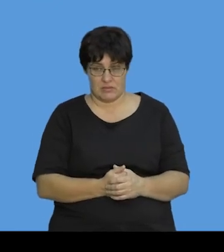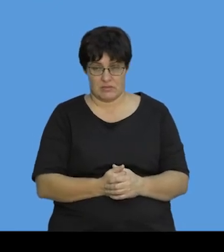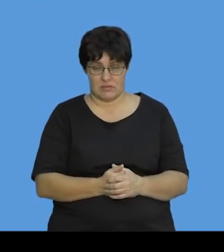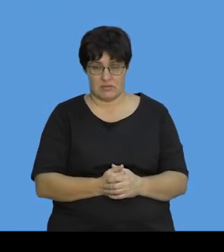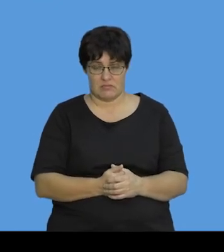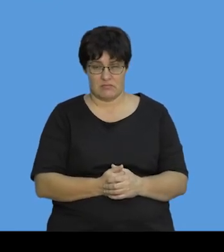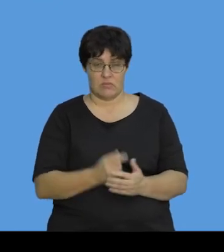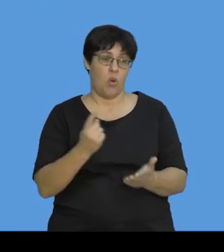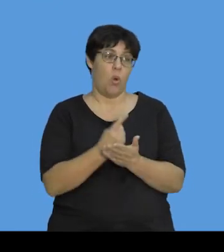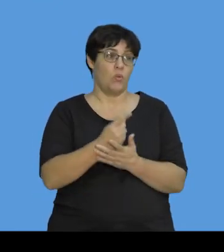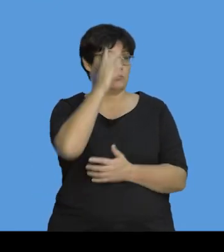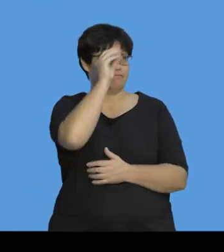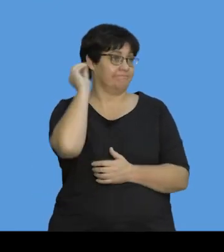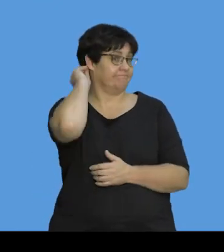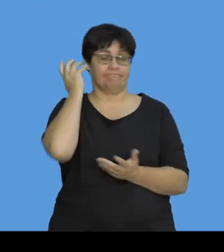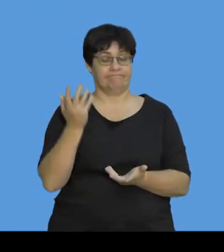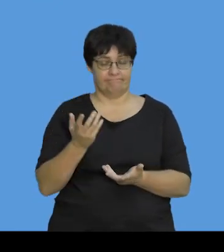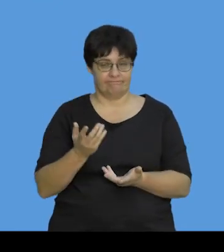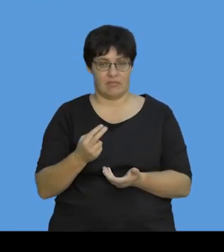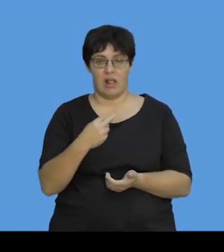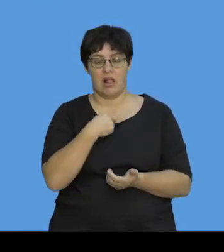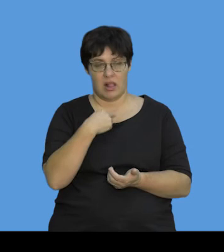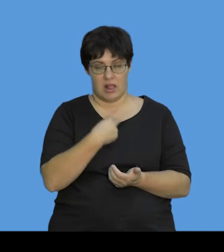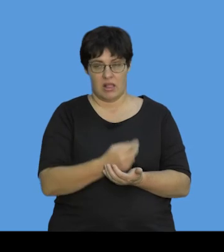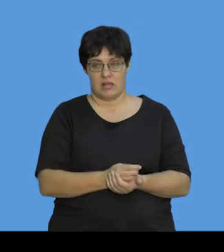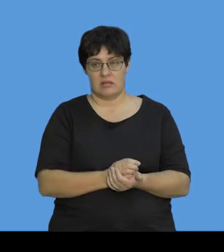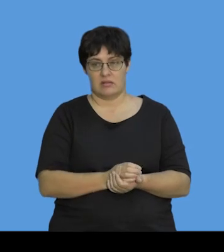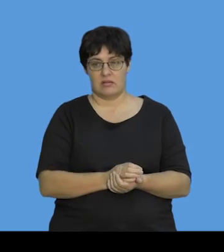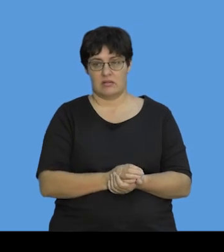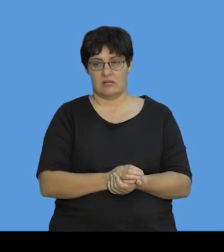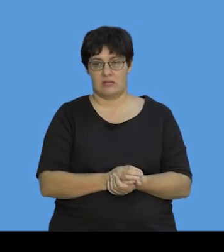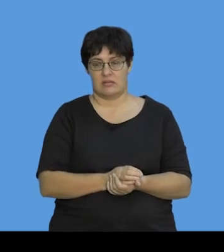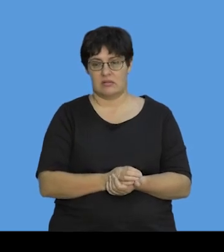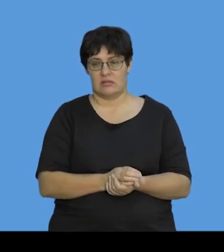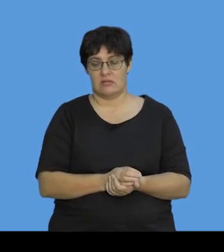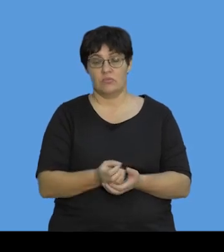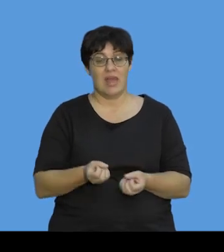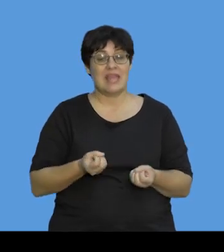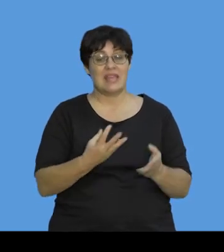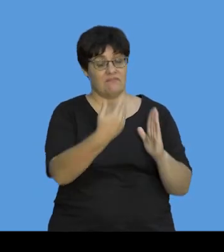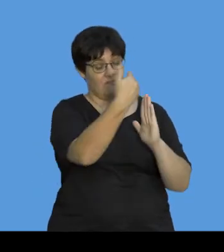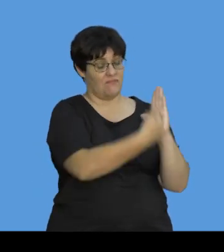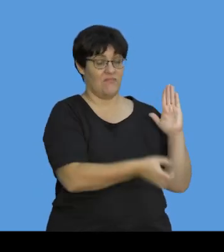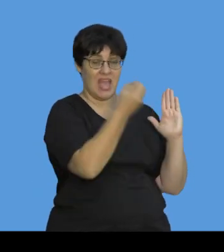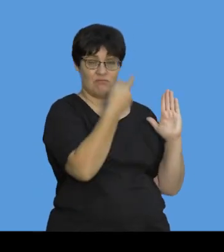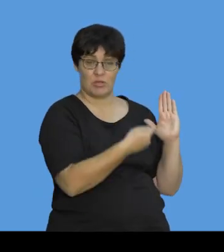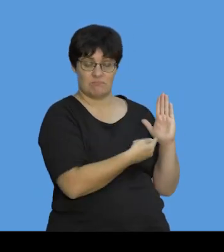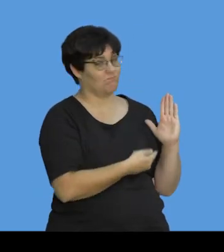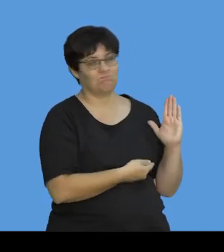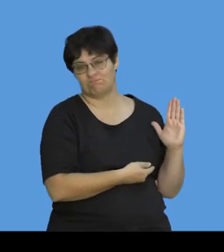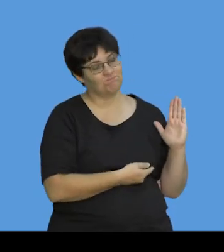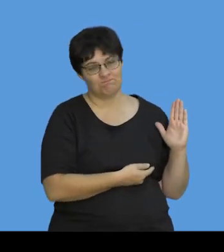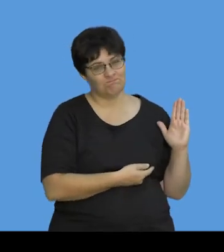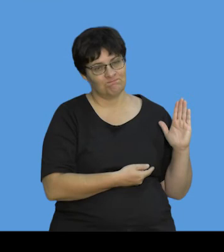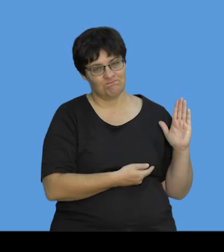because we know we don't always remember it. And unfortunately, it's not going to be given to you on